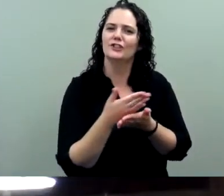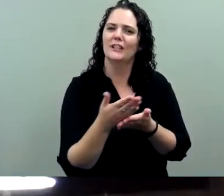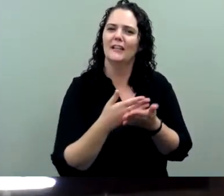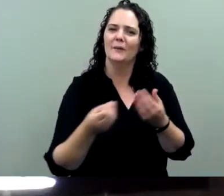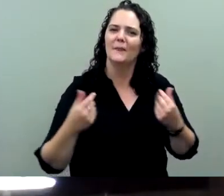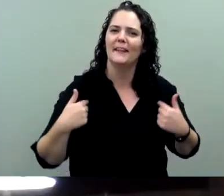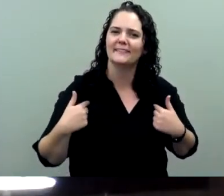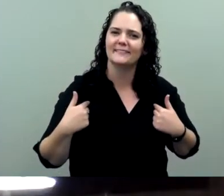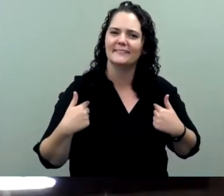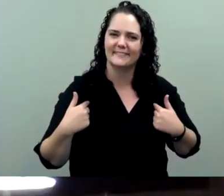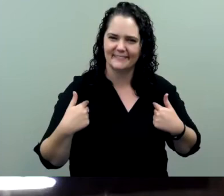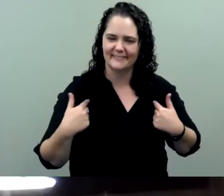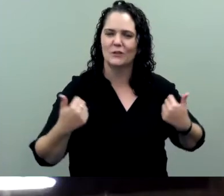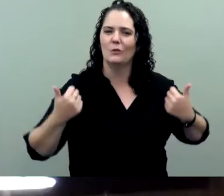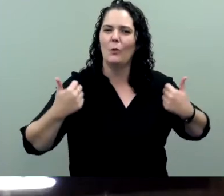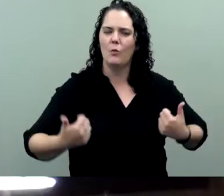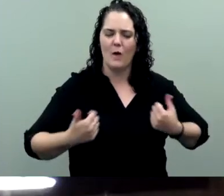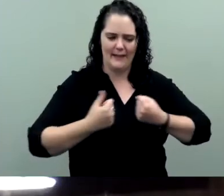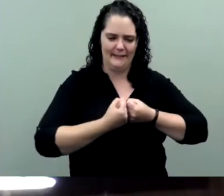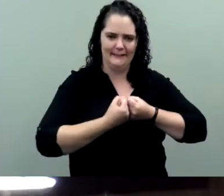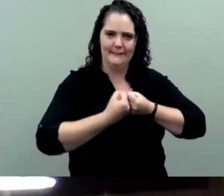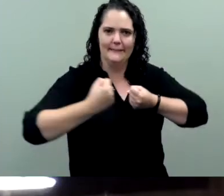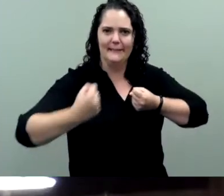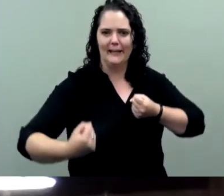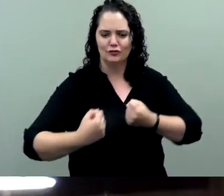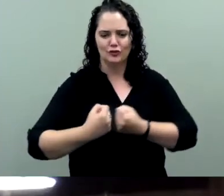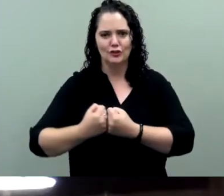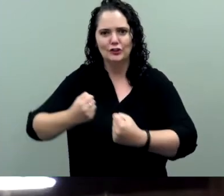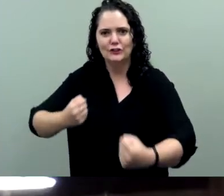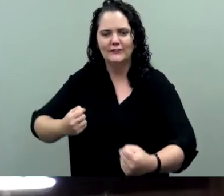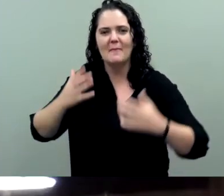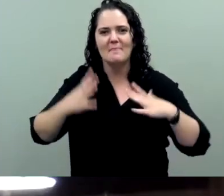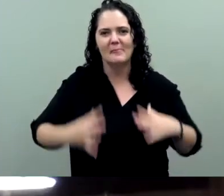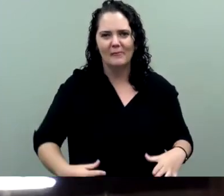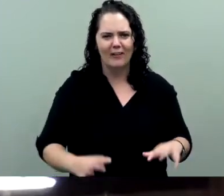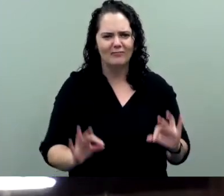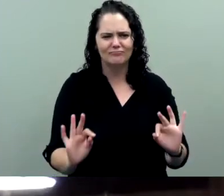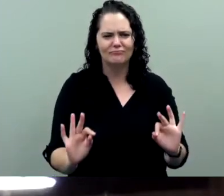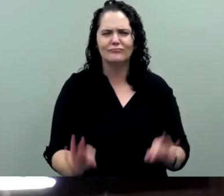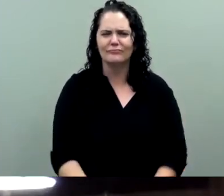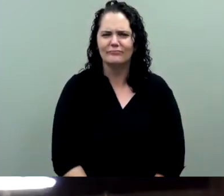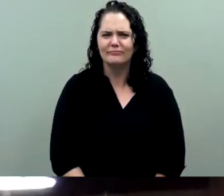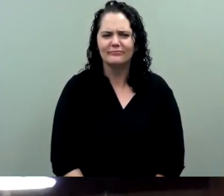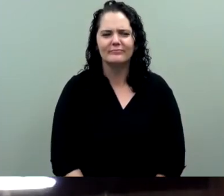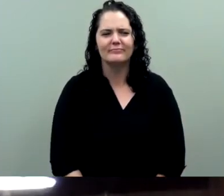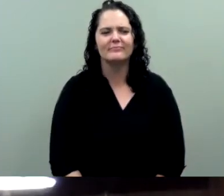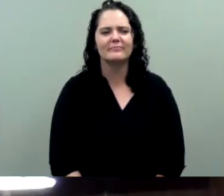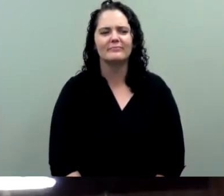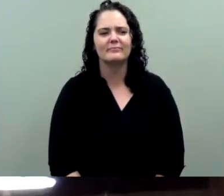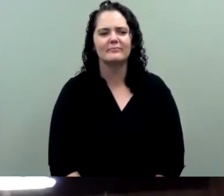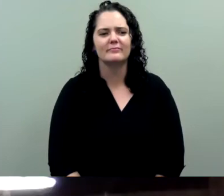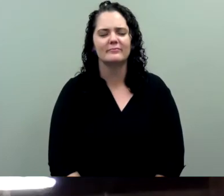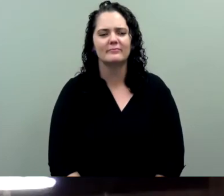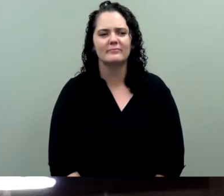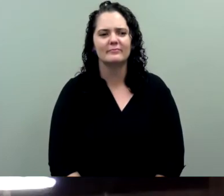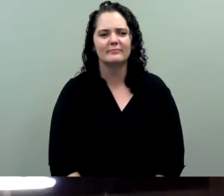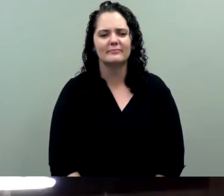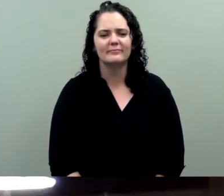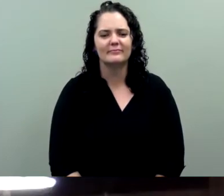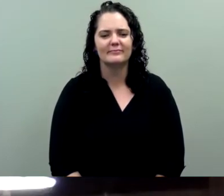is good body extension drawing. All right, good. And then let's just tie it across the top. That's plenty. Let's just tie it there